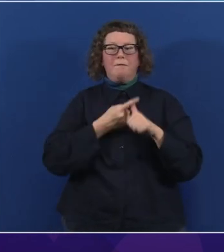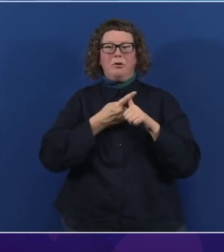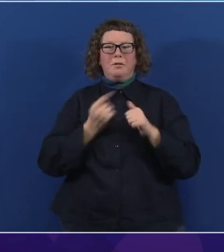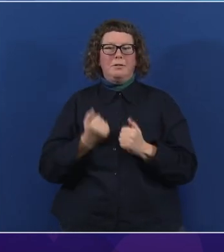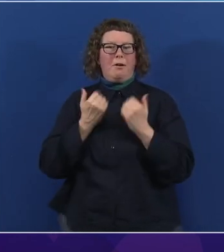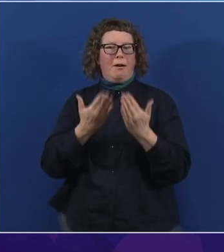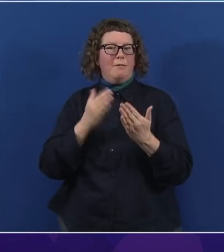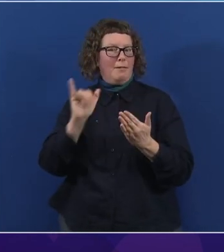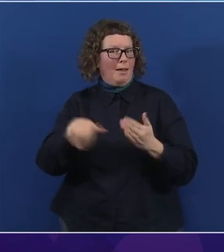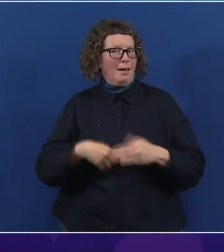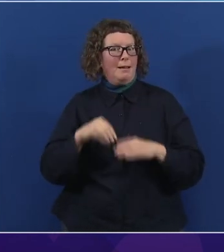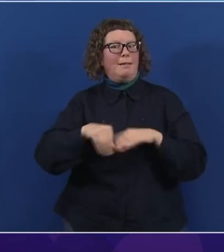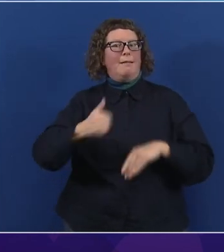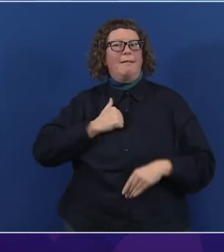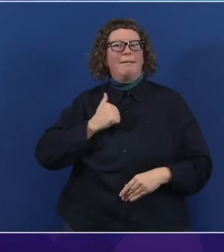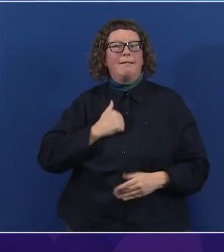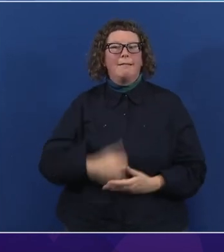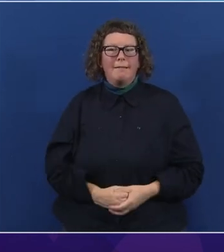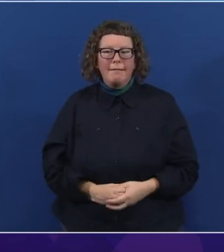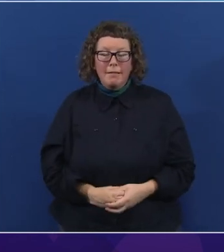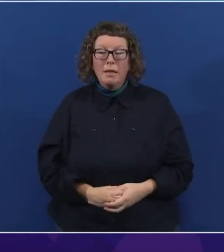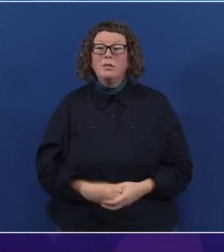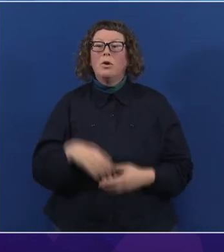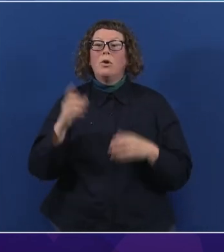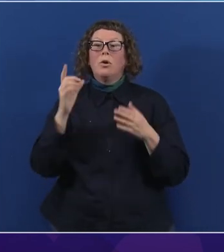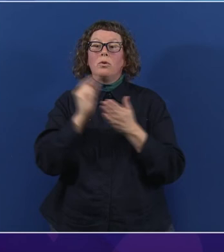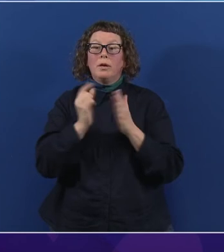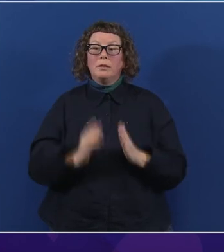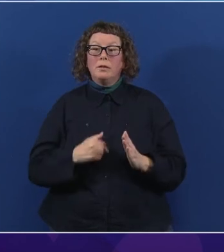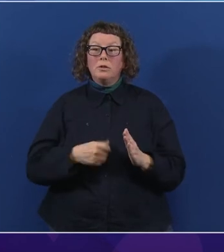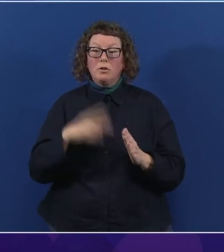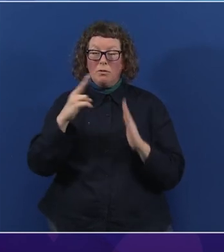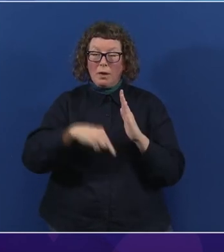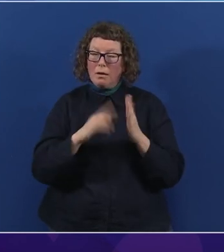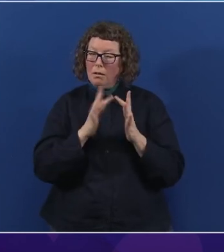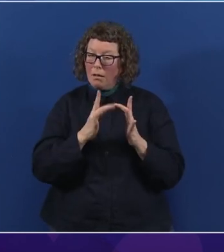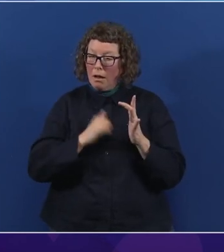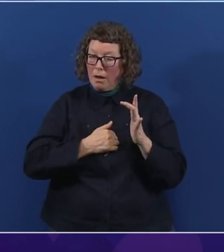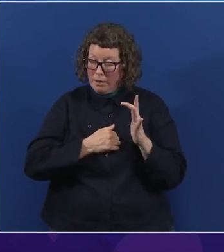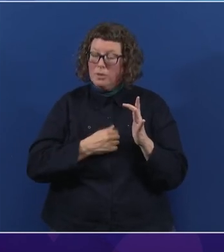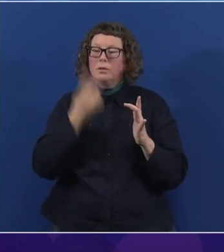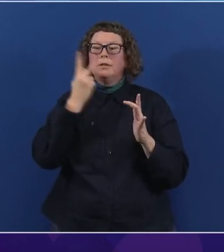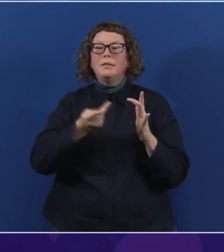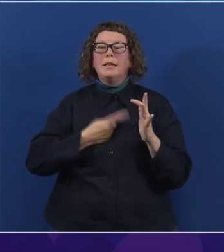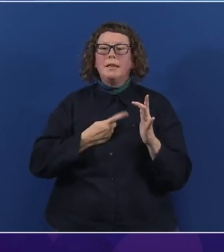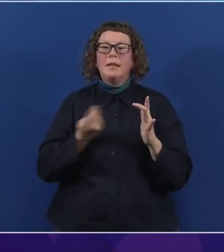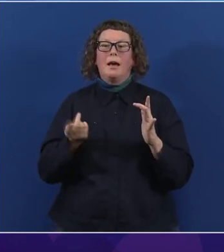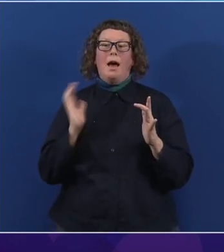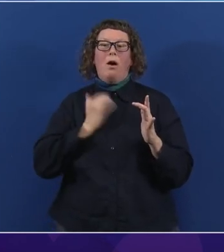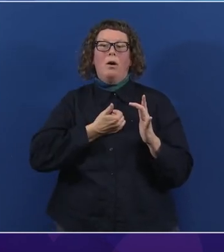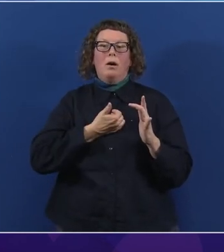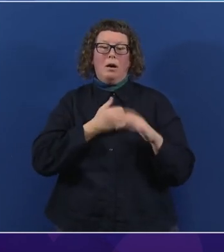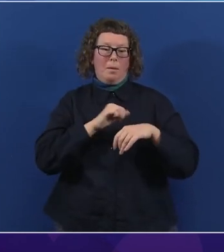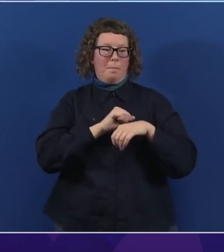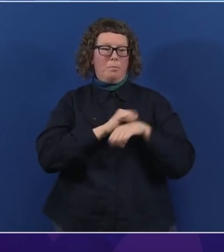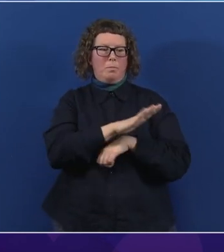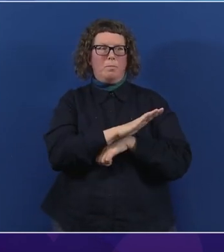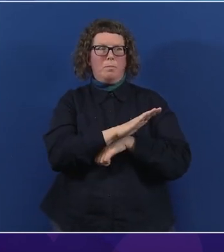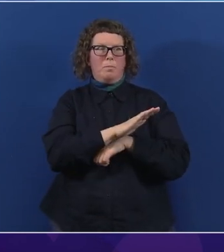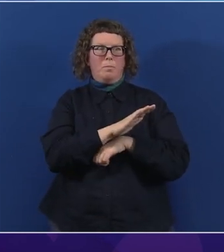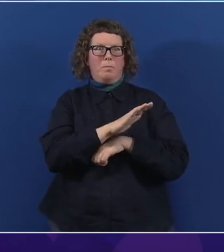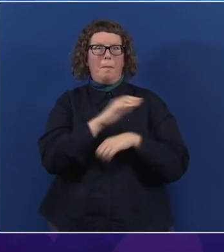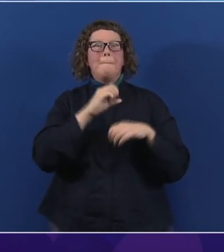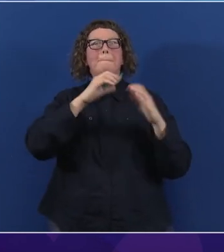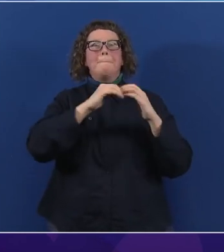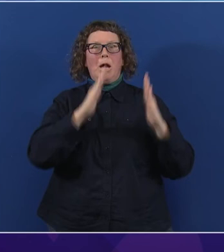graduates. Graduates, as you may have read online, Mountain West Studio, SAIT's official photographer, is offering